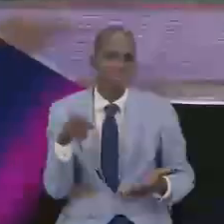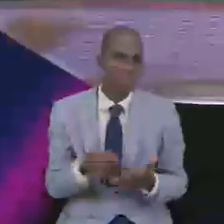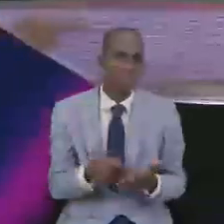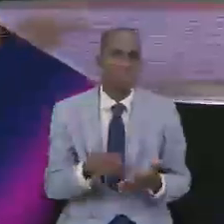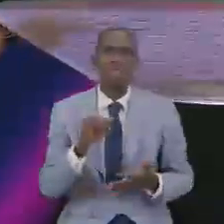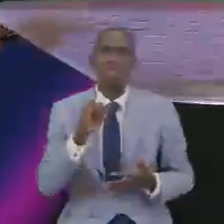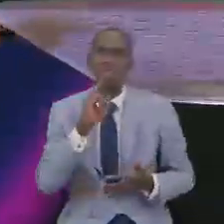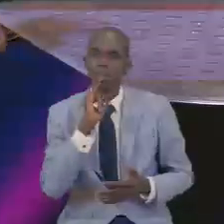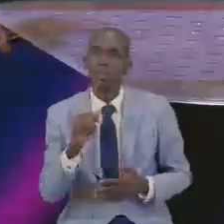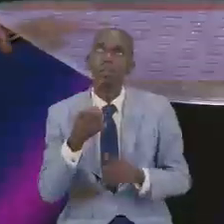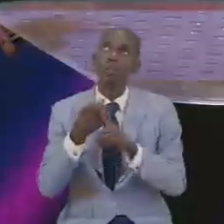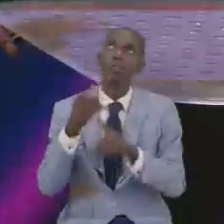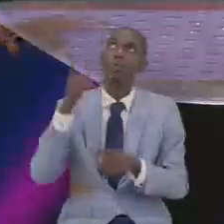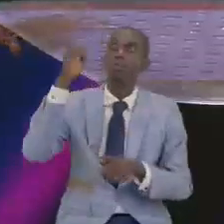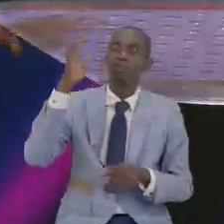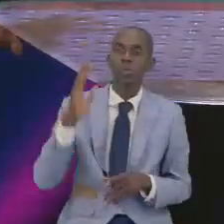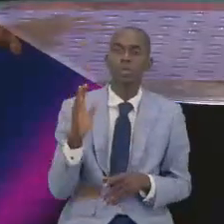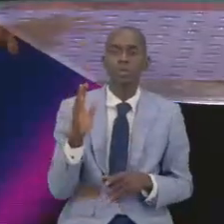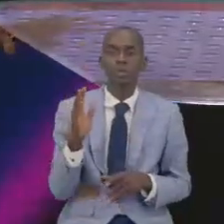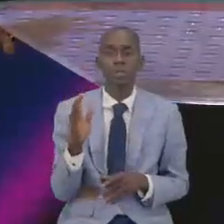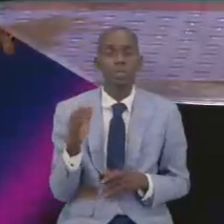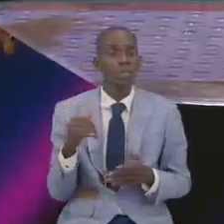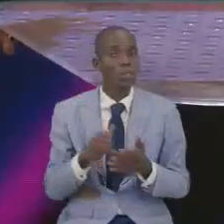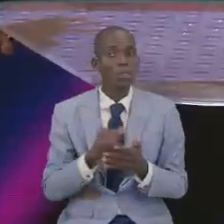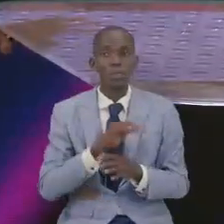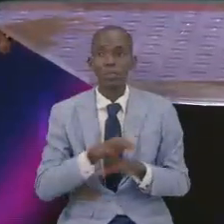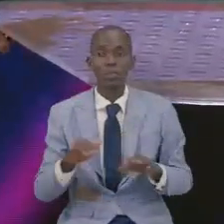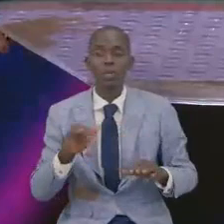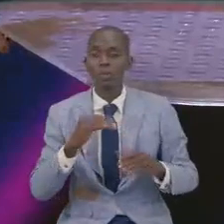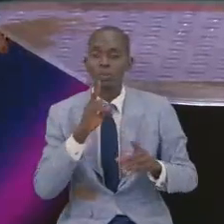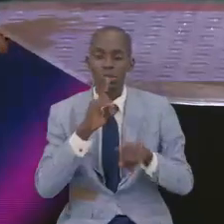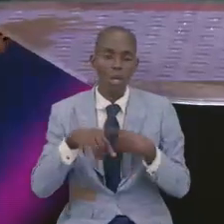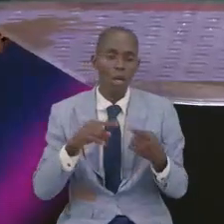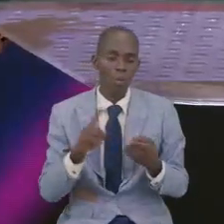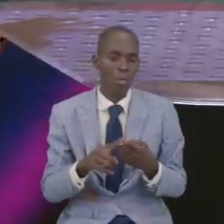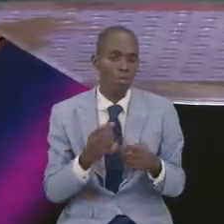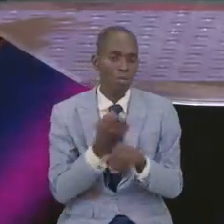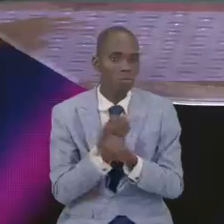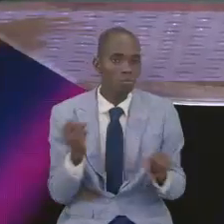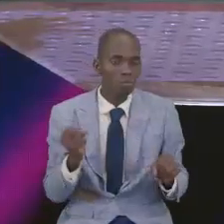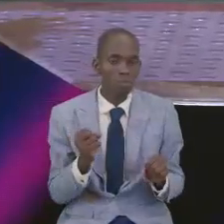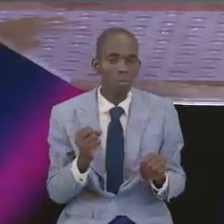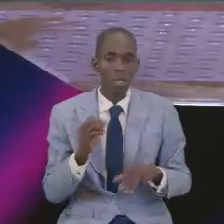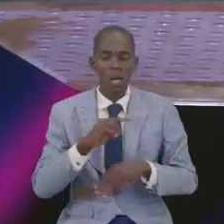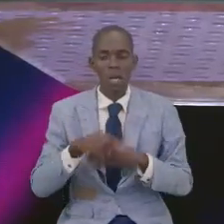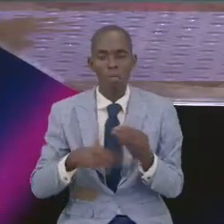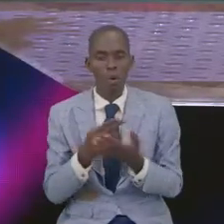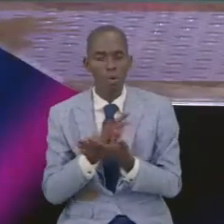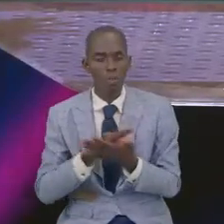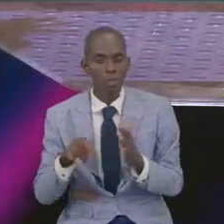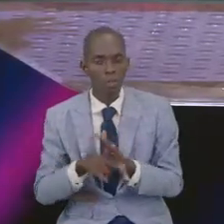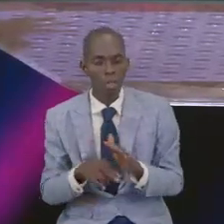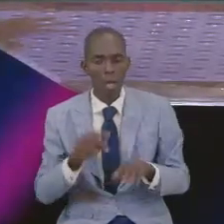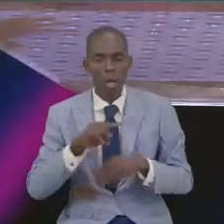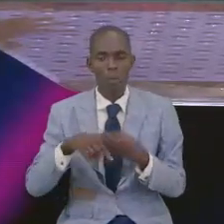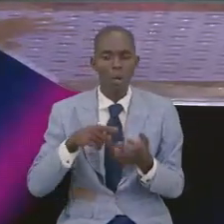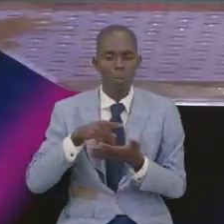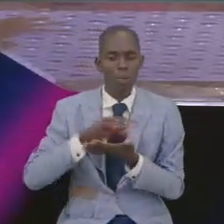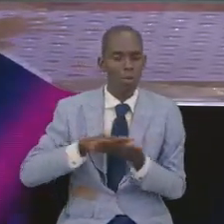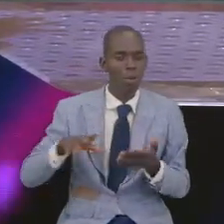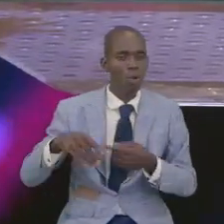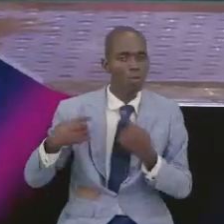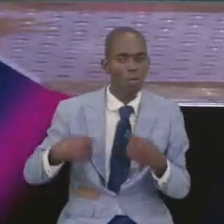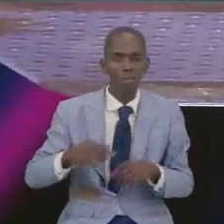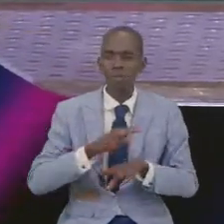from God. Look at it, it doesn't have anything about salvation, about holiness, about purity of life. It doesn't